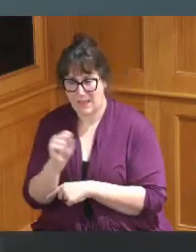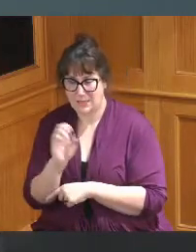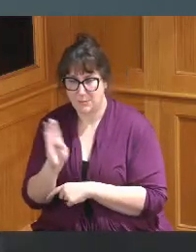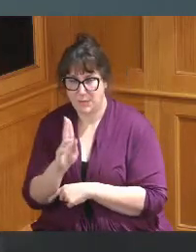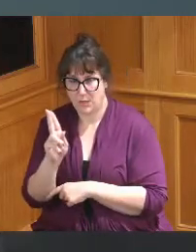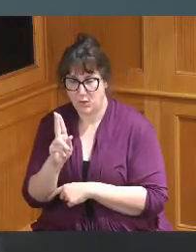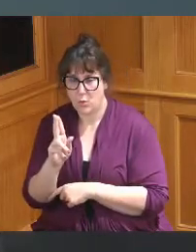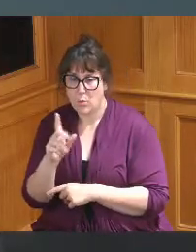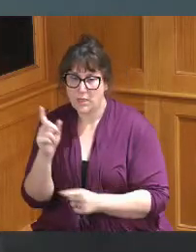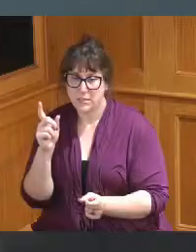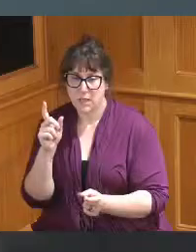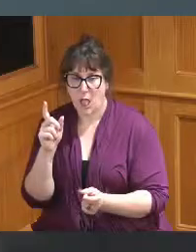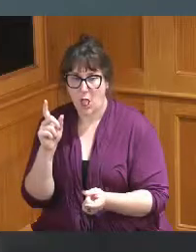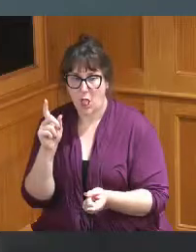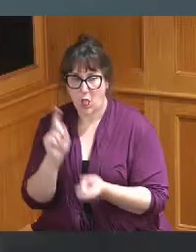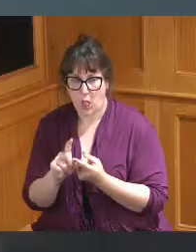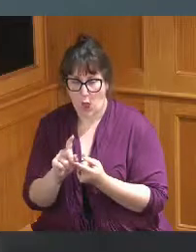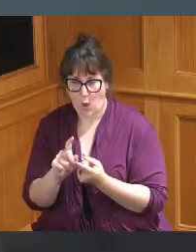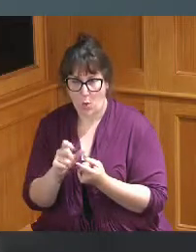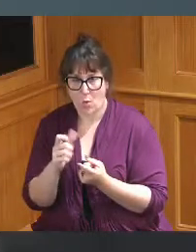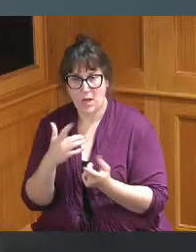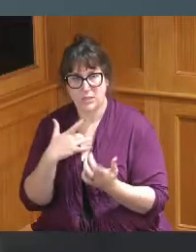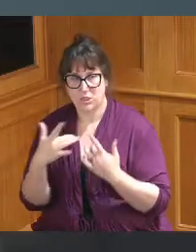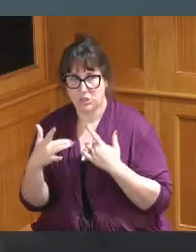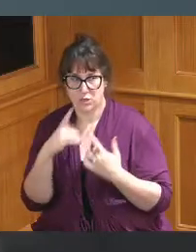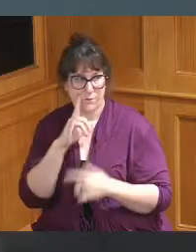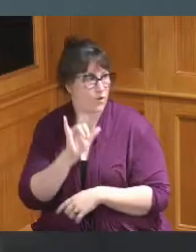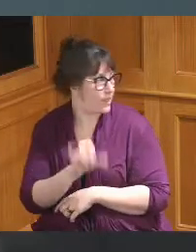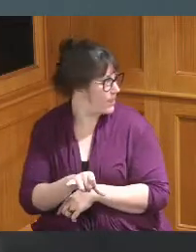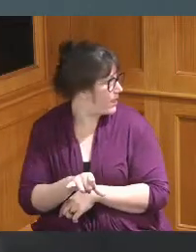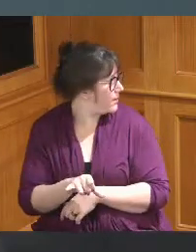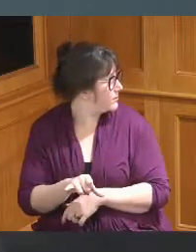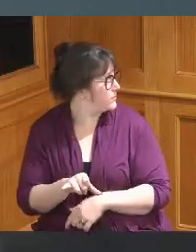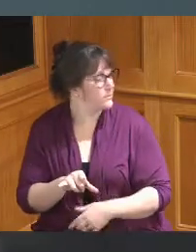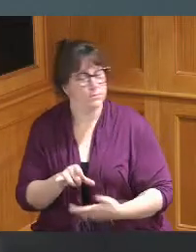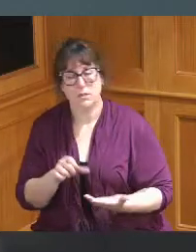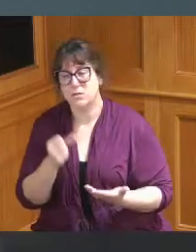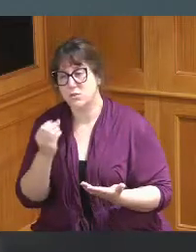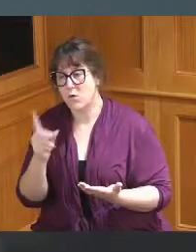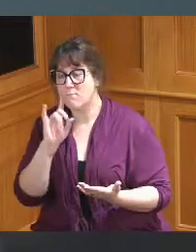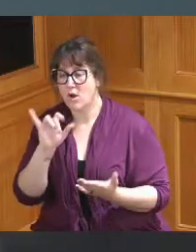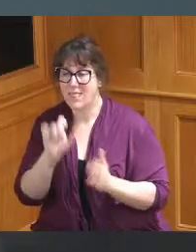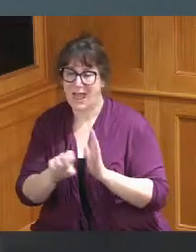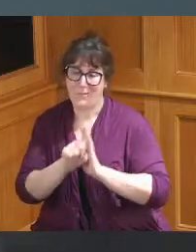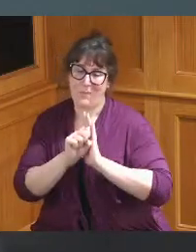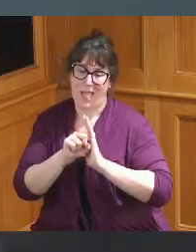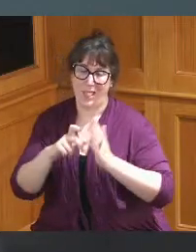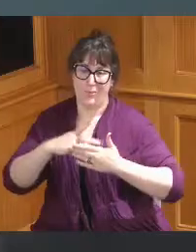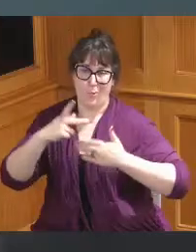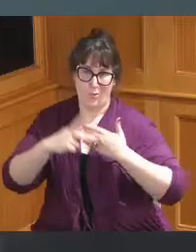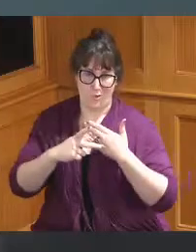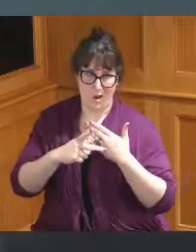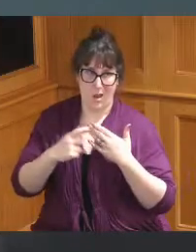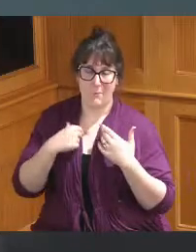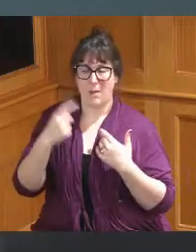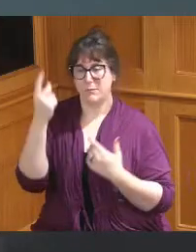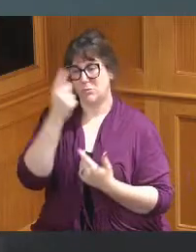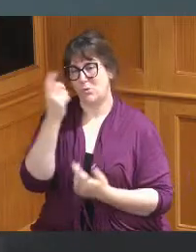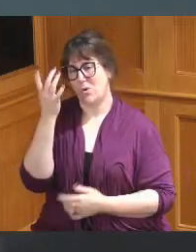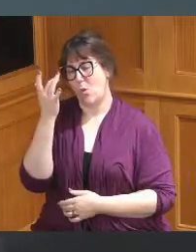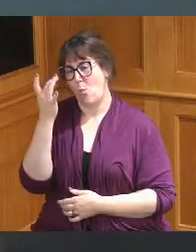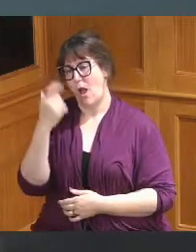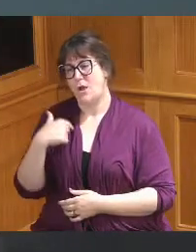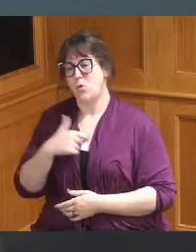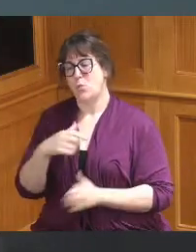low. And I always had a concern about that. So for the pilot program, I'm just wondering, why did we